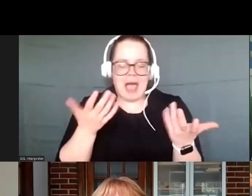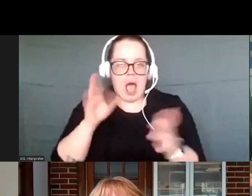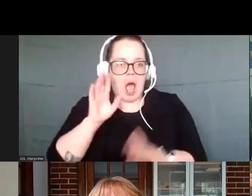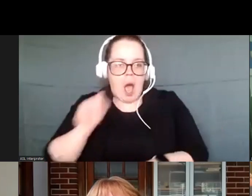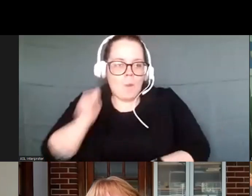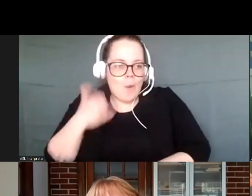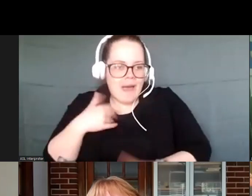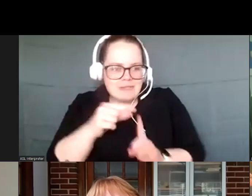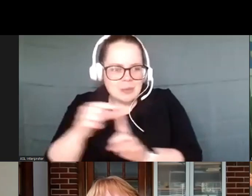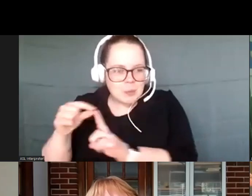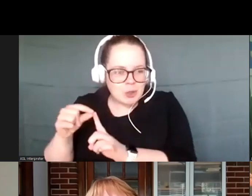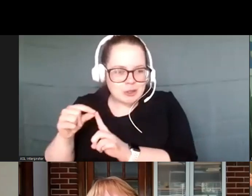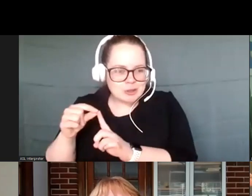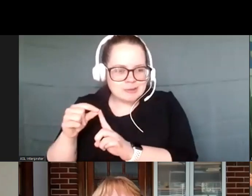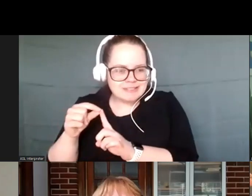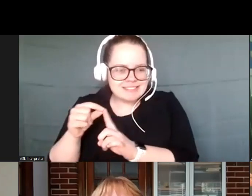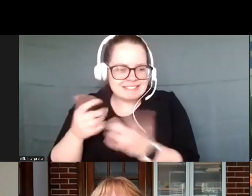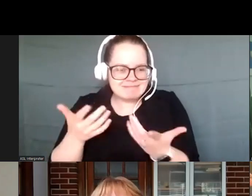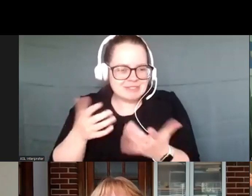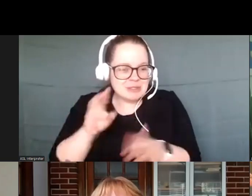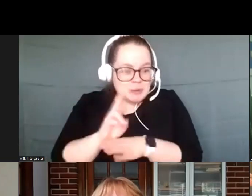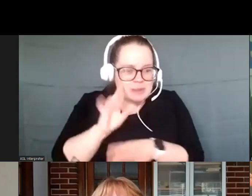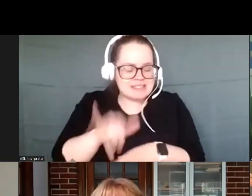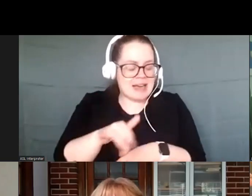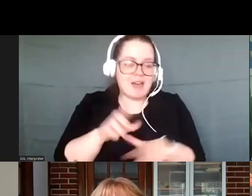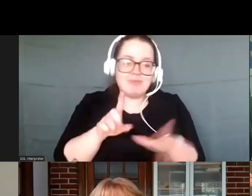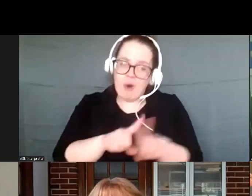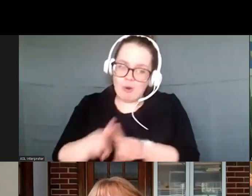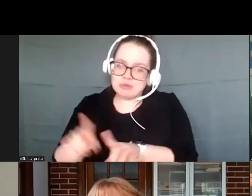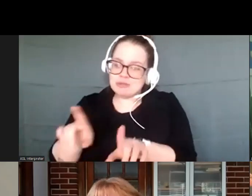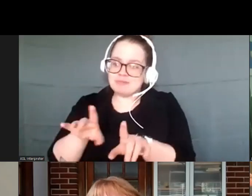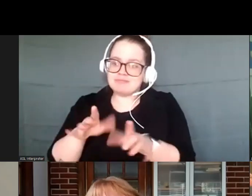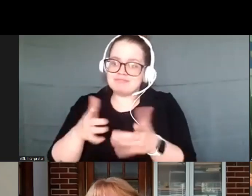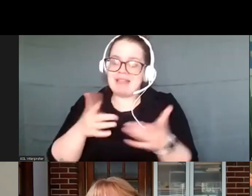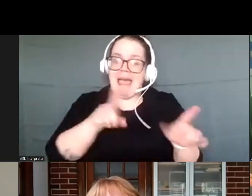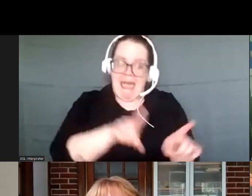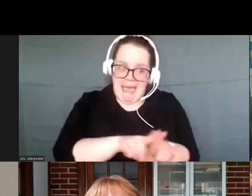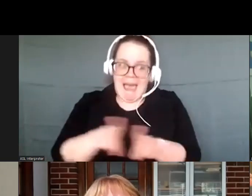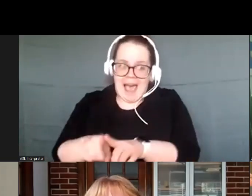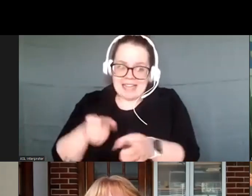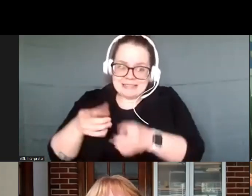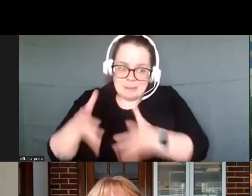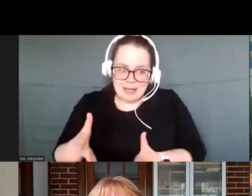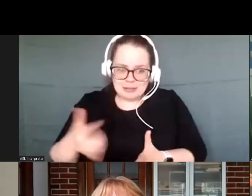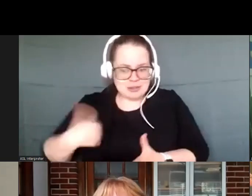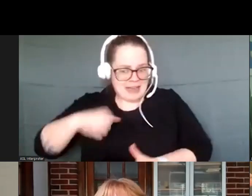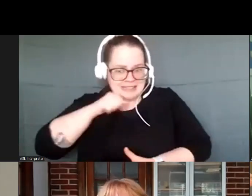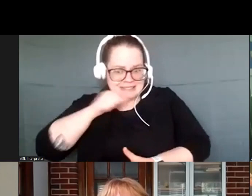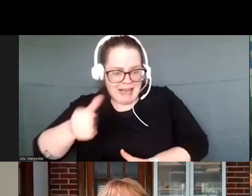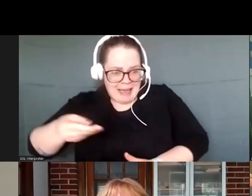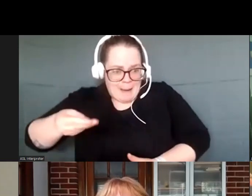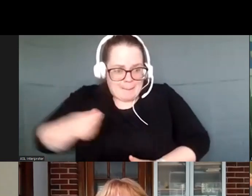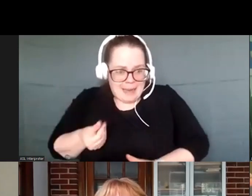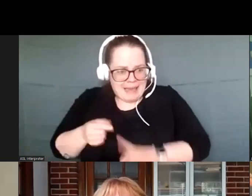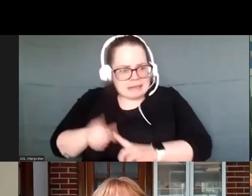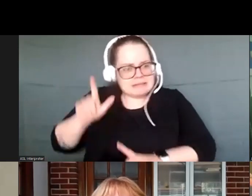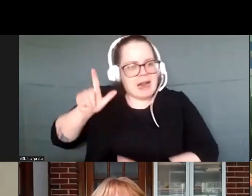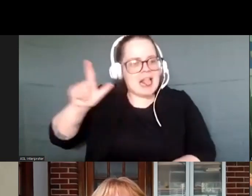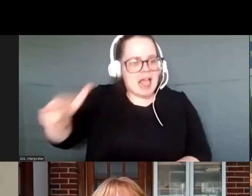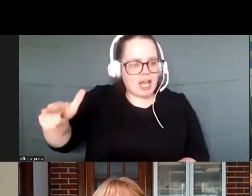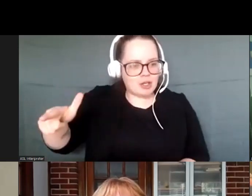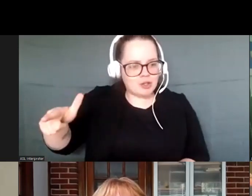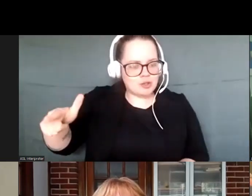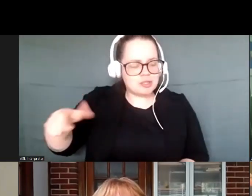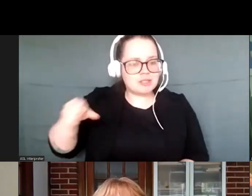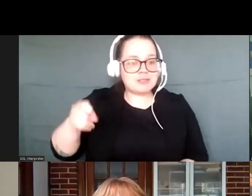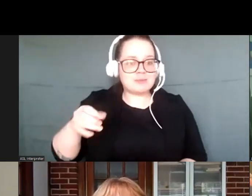as a manager, I don't get paid for the work that I do until later on. And so if I don't have the motivation from the